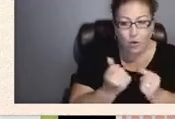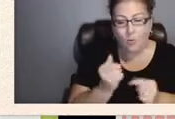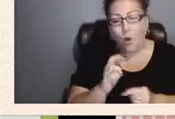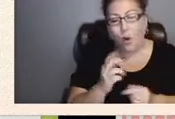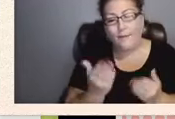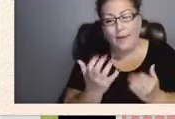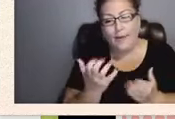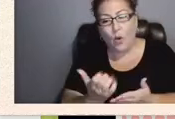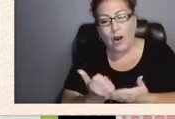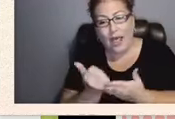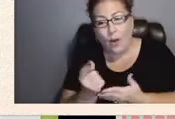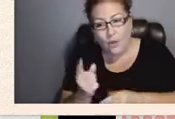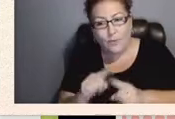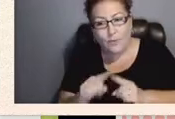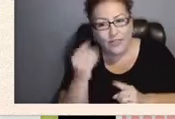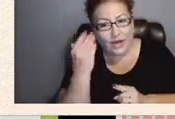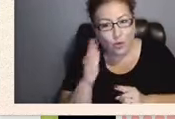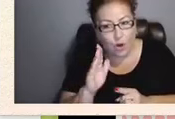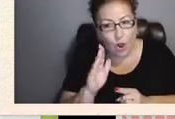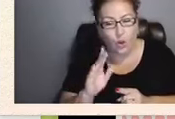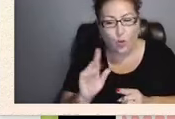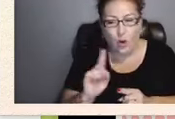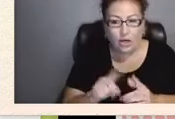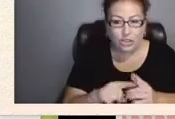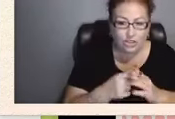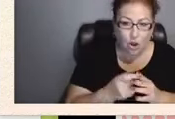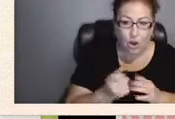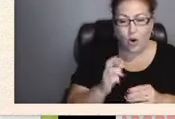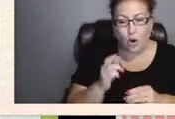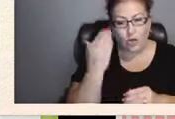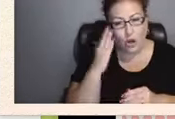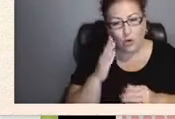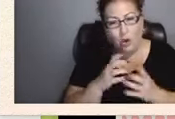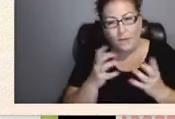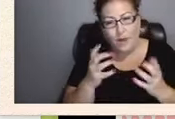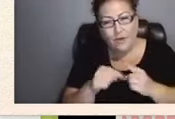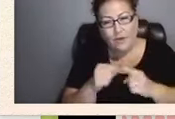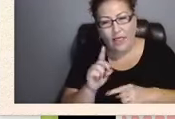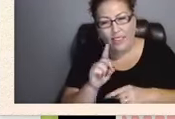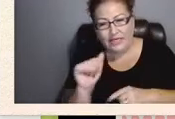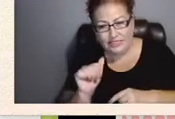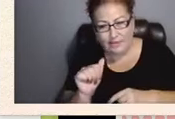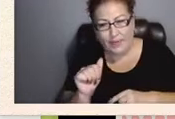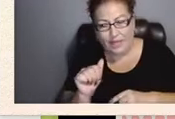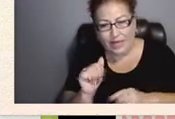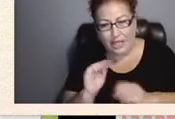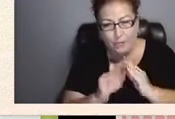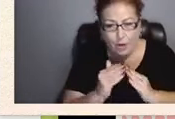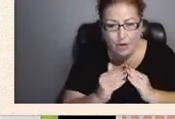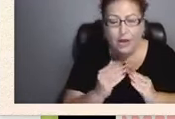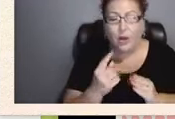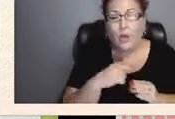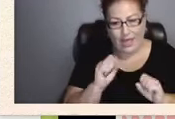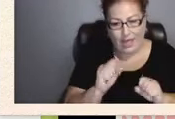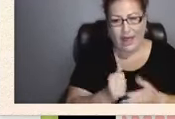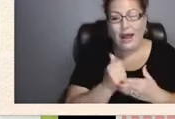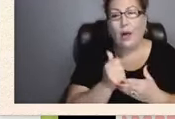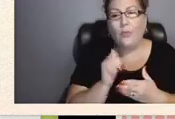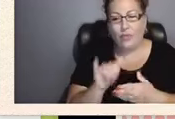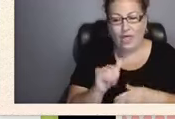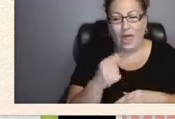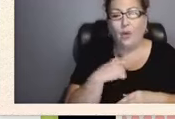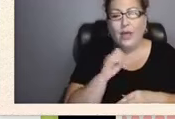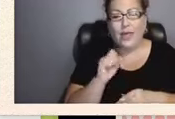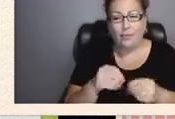don't know where to start or don't know much about the disability community, we can help with that. We can provide